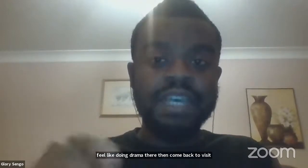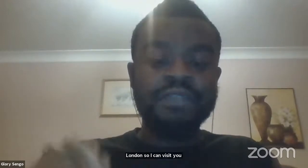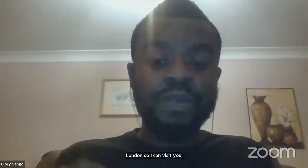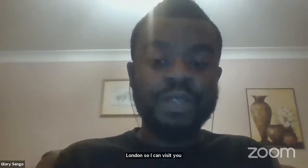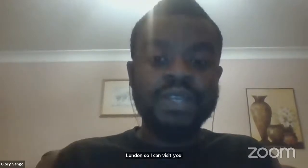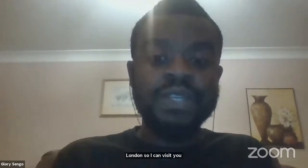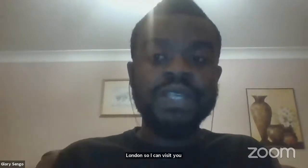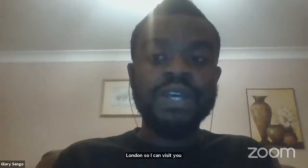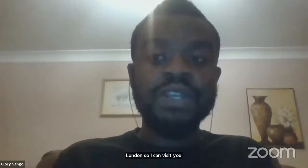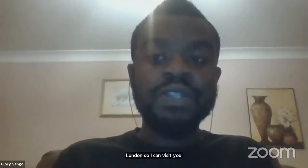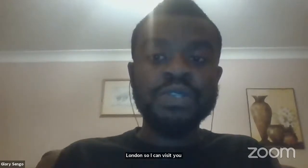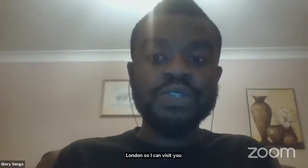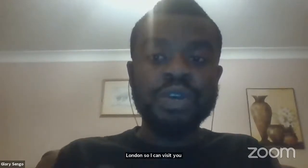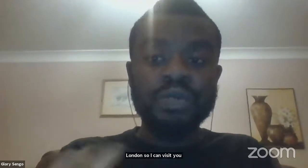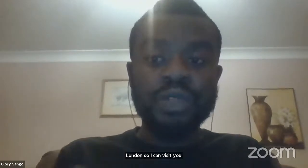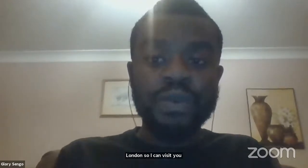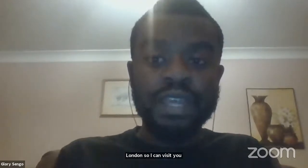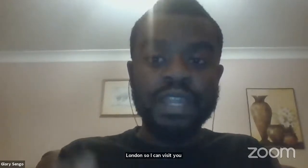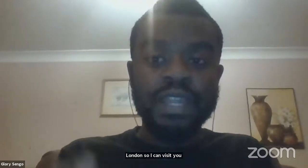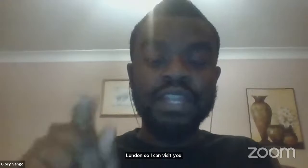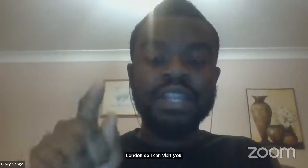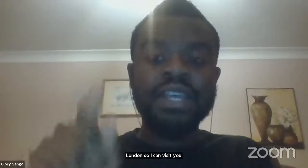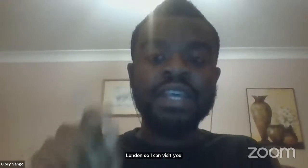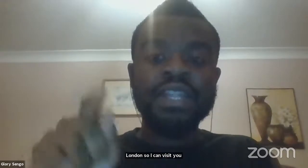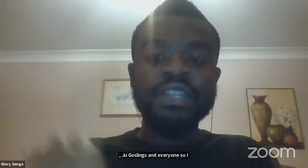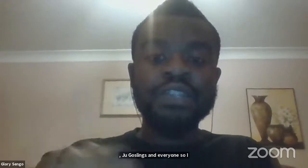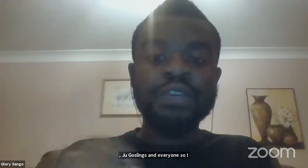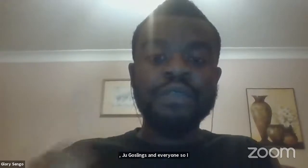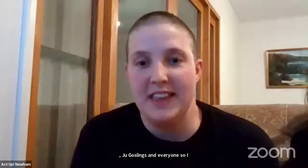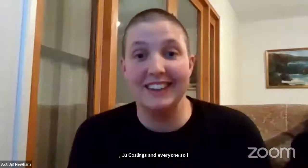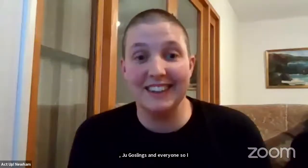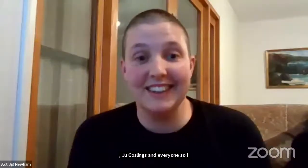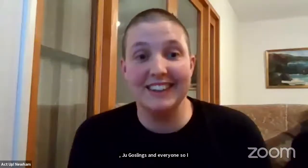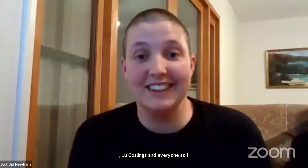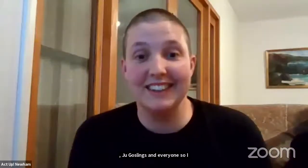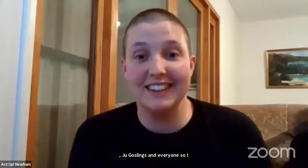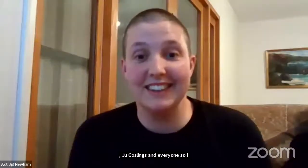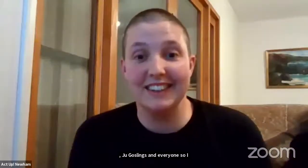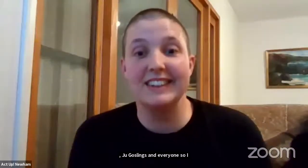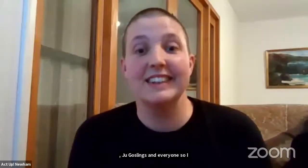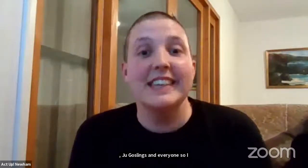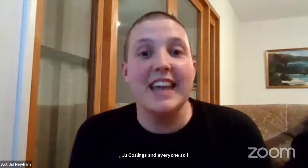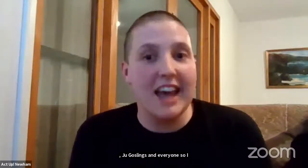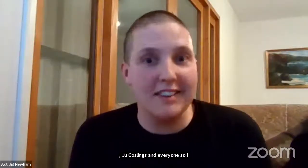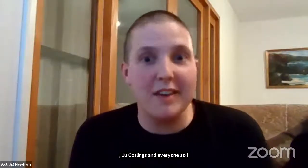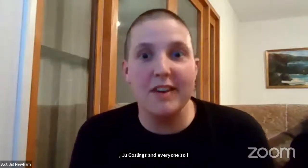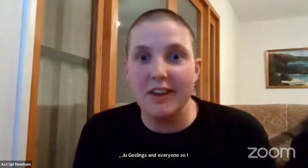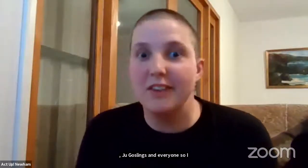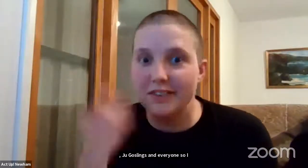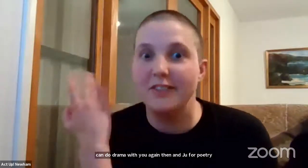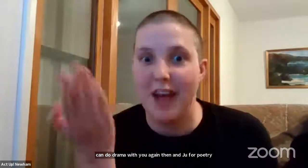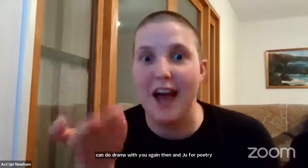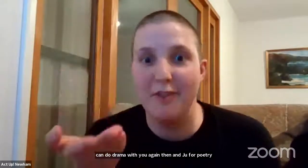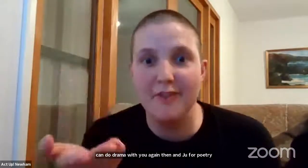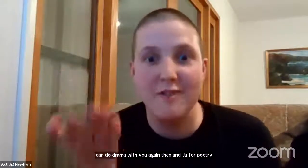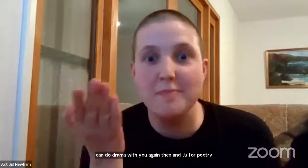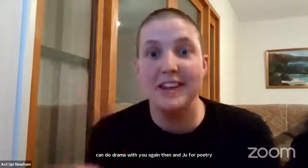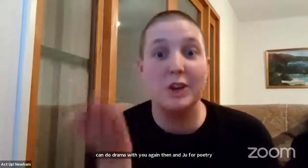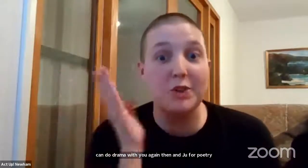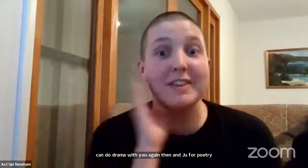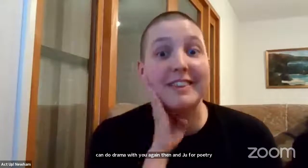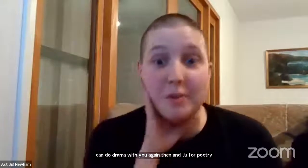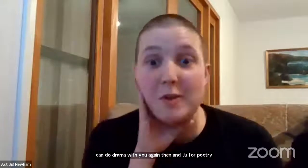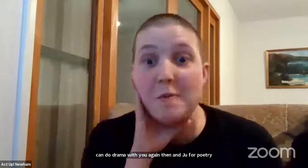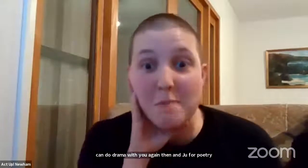Goslings and everyone, so I could do drama with you again, then do for poetry class. Yeah, so out of